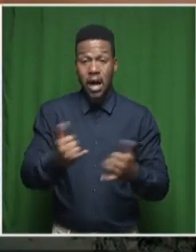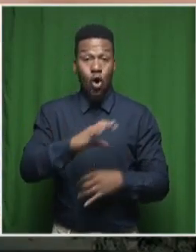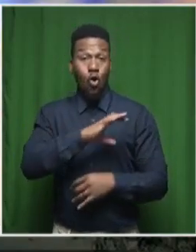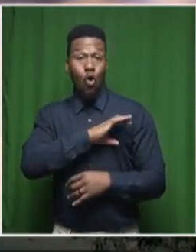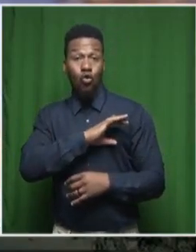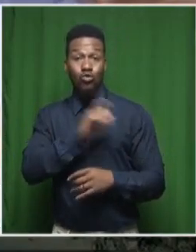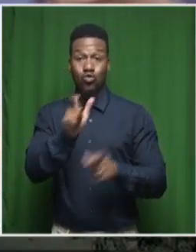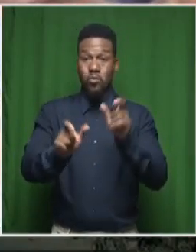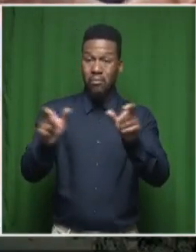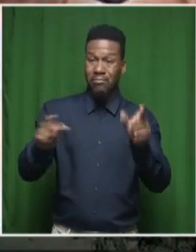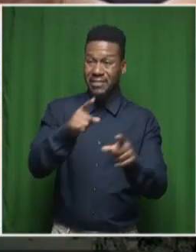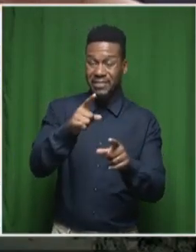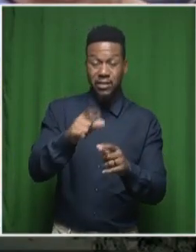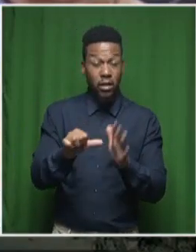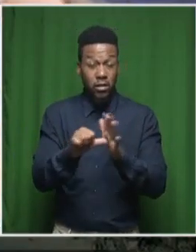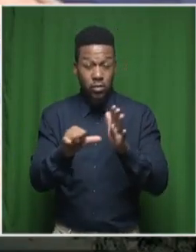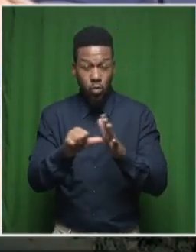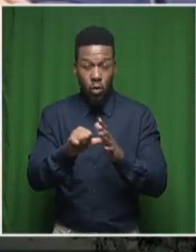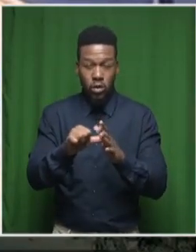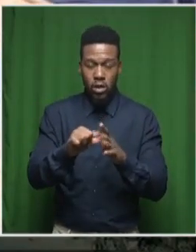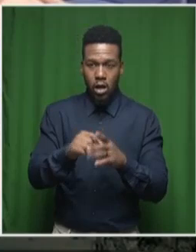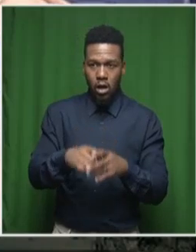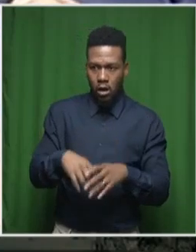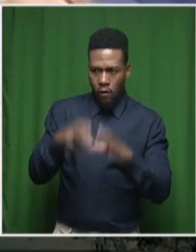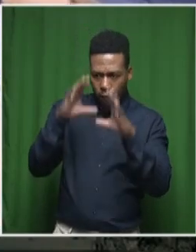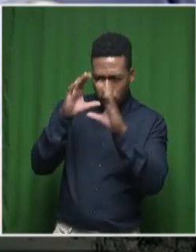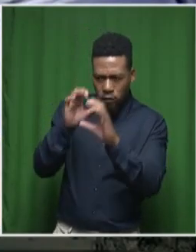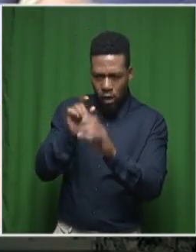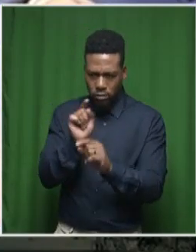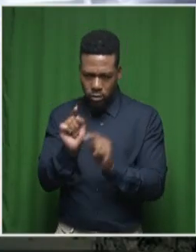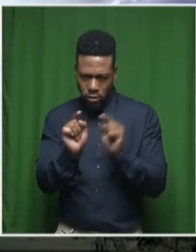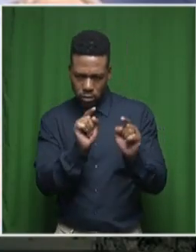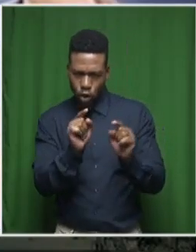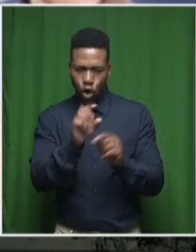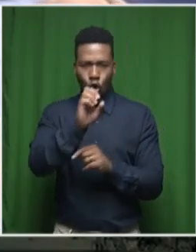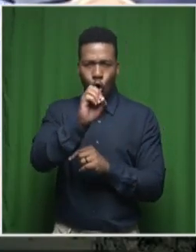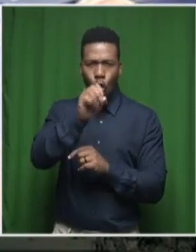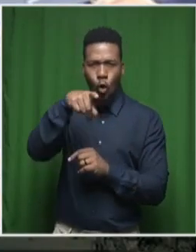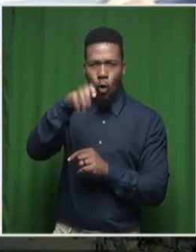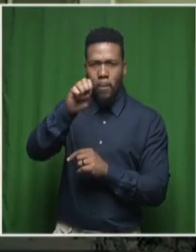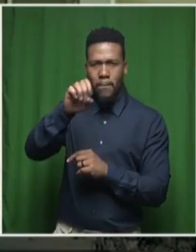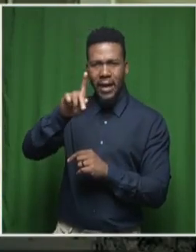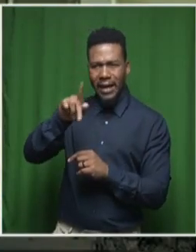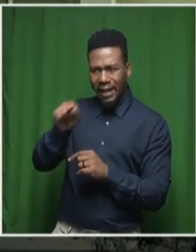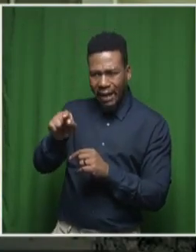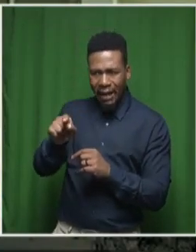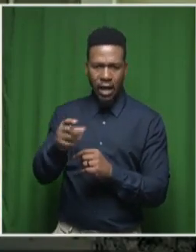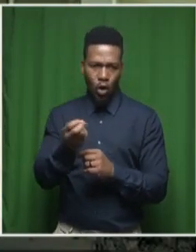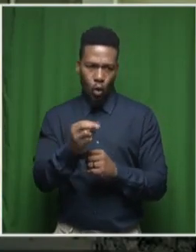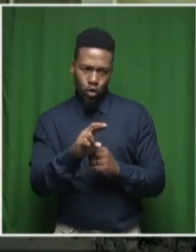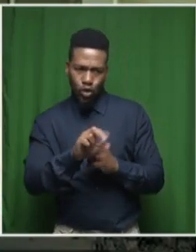important to really pay attention to those developments as to what OPEC and OPEC related countries